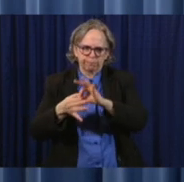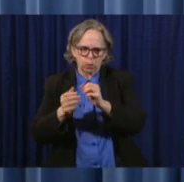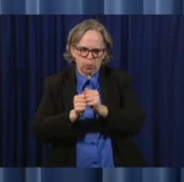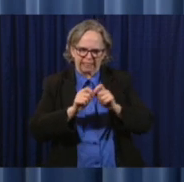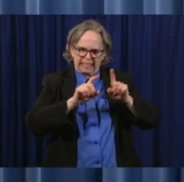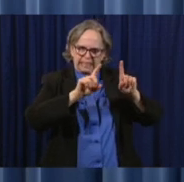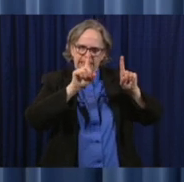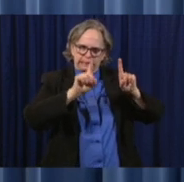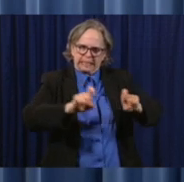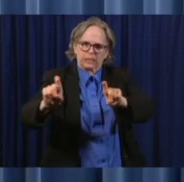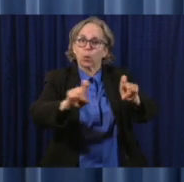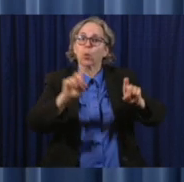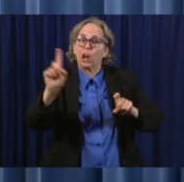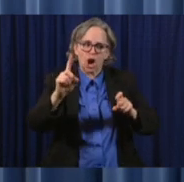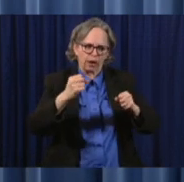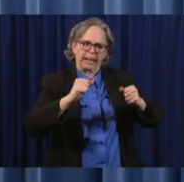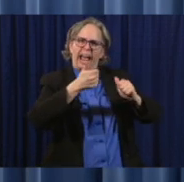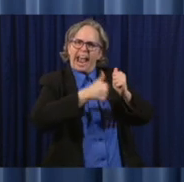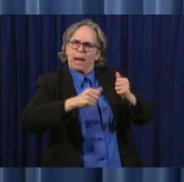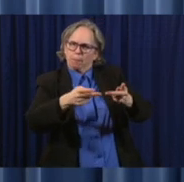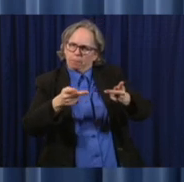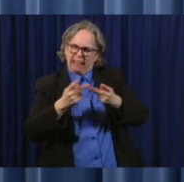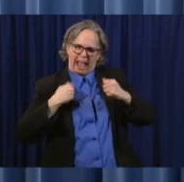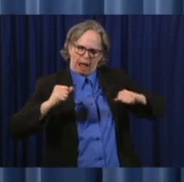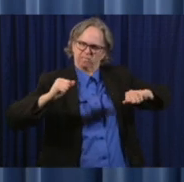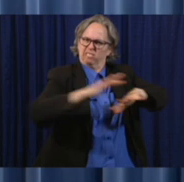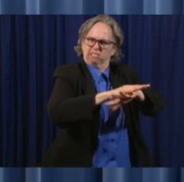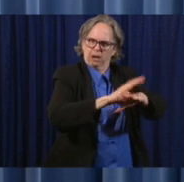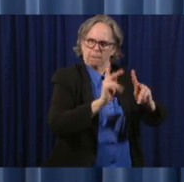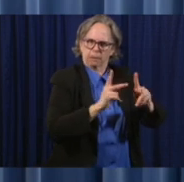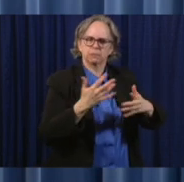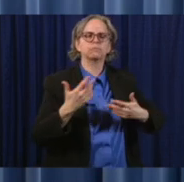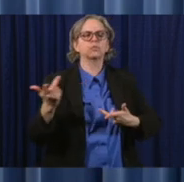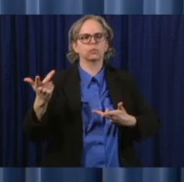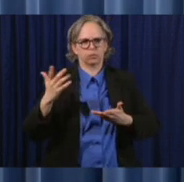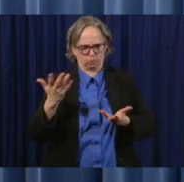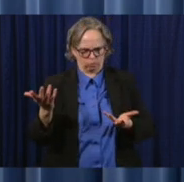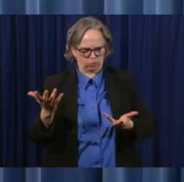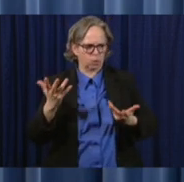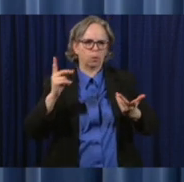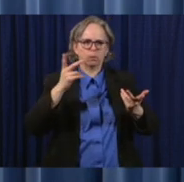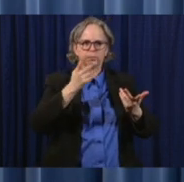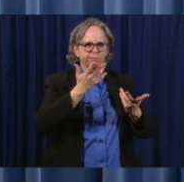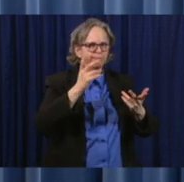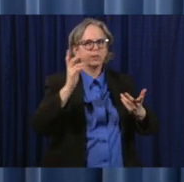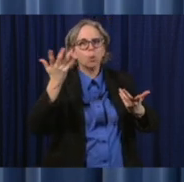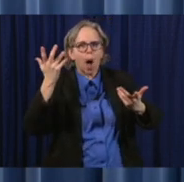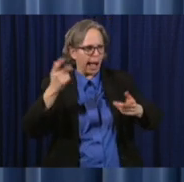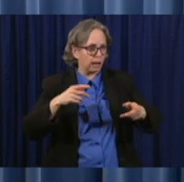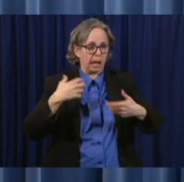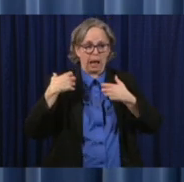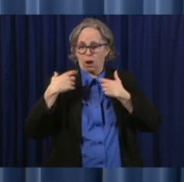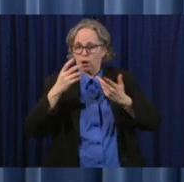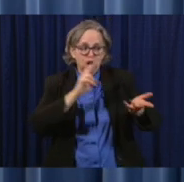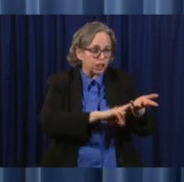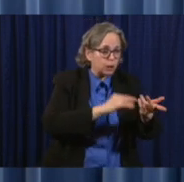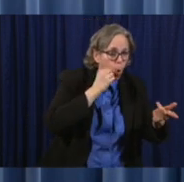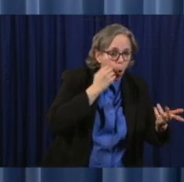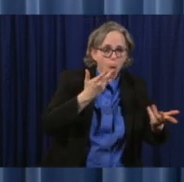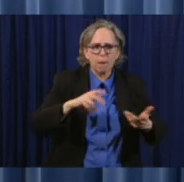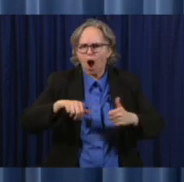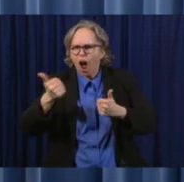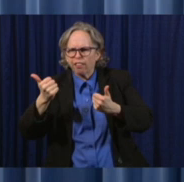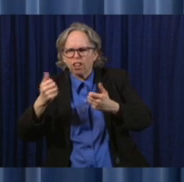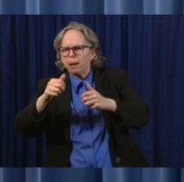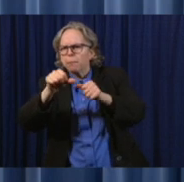to work with these nursing homes and other congregate care living around the state of Ohio and to